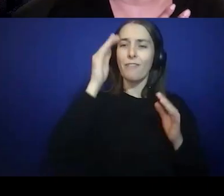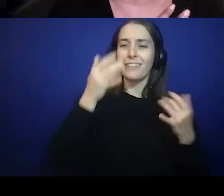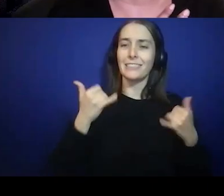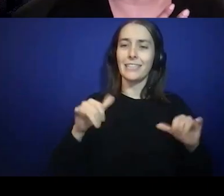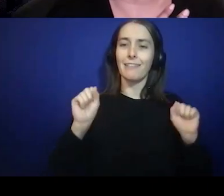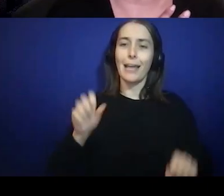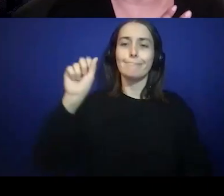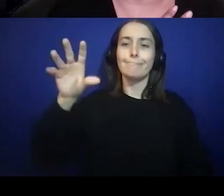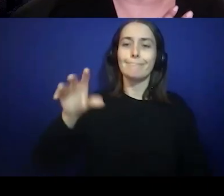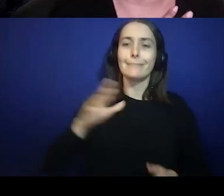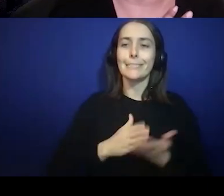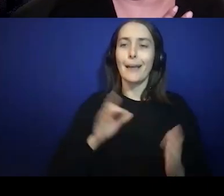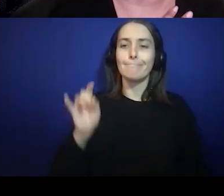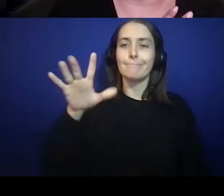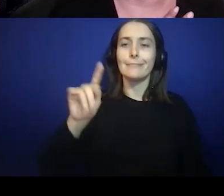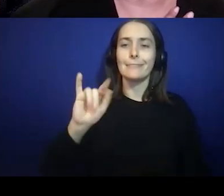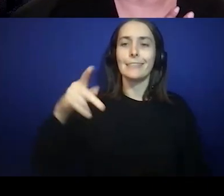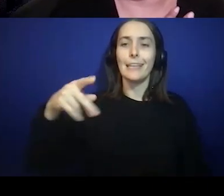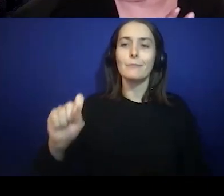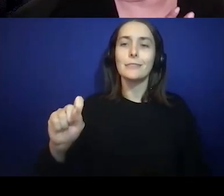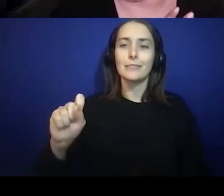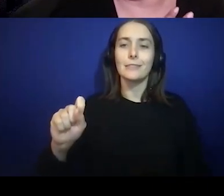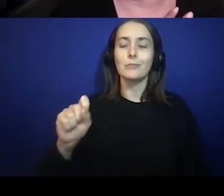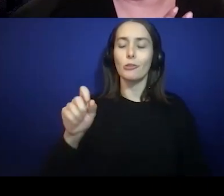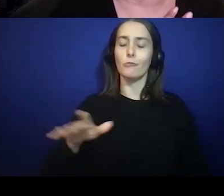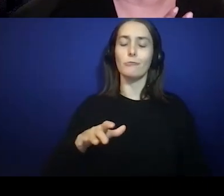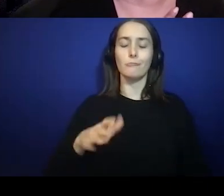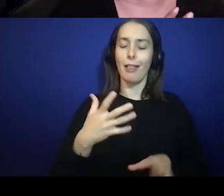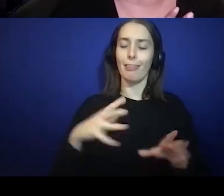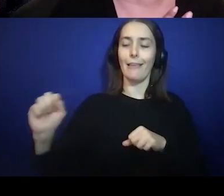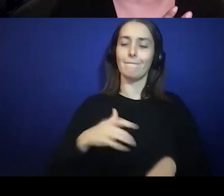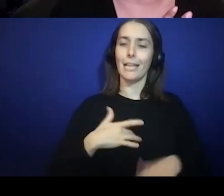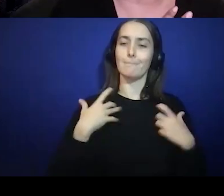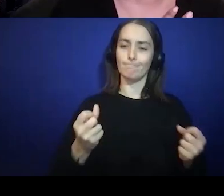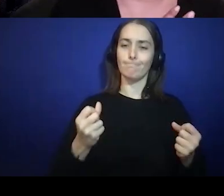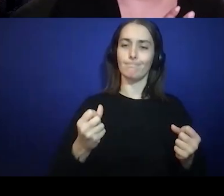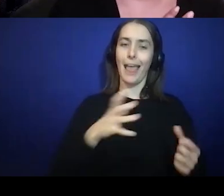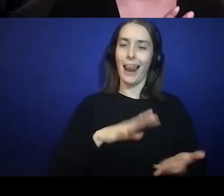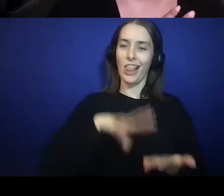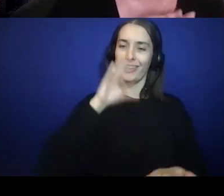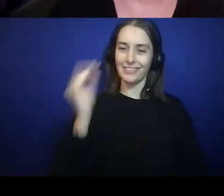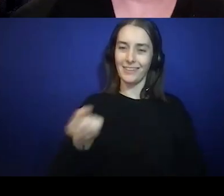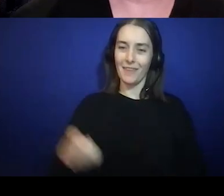some tips even still so that you walk away feeling confident, and like you learned something.